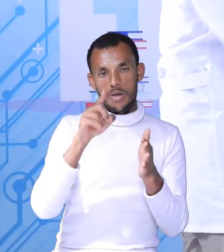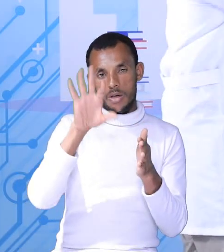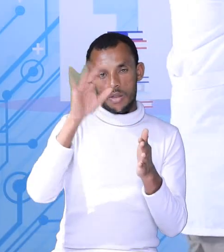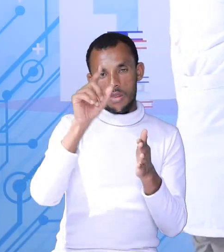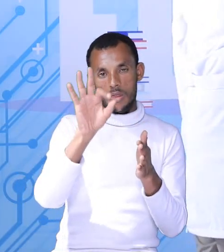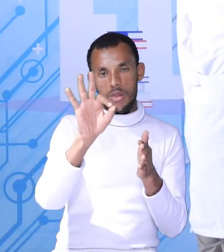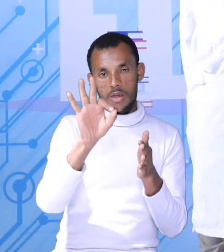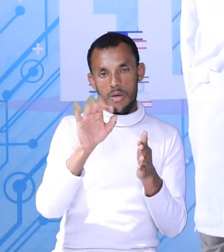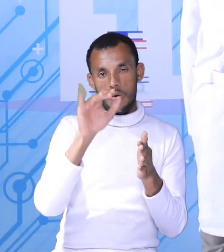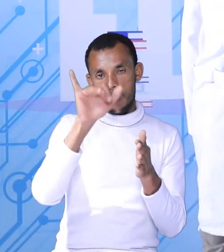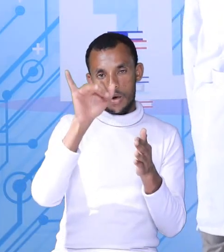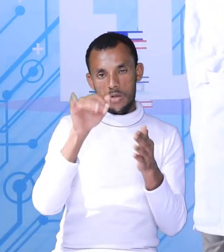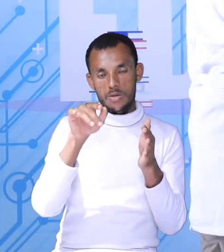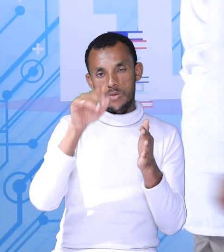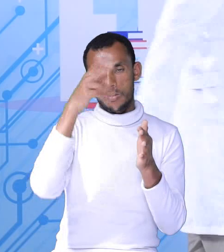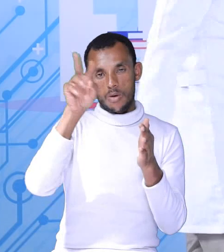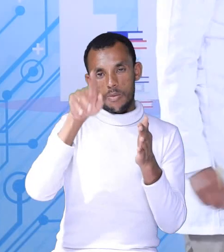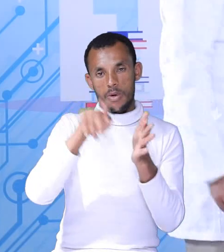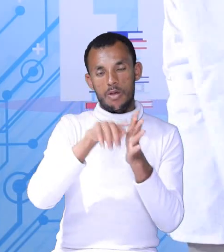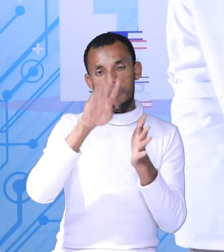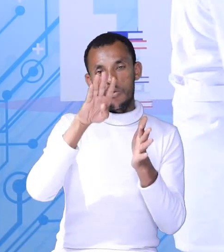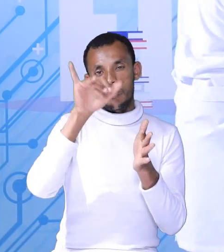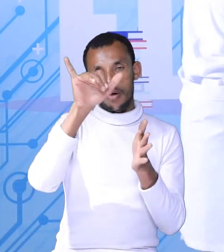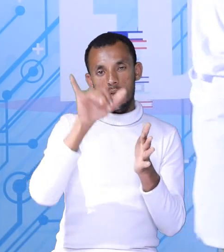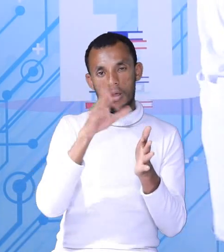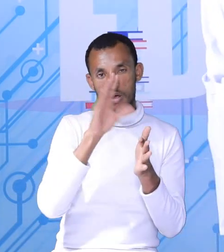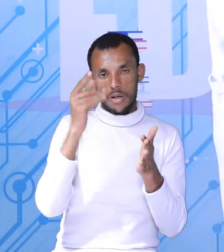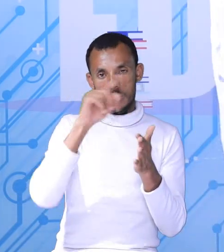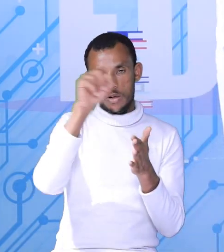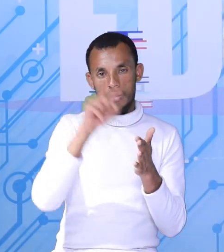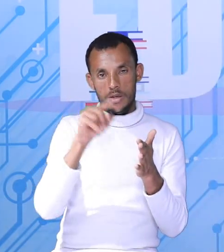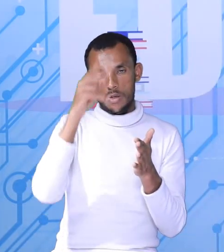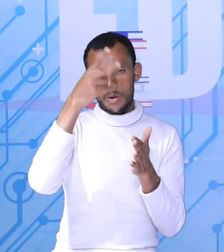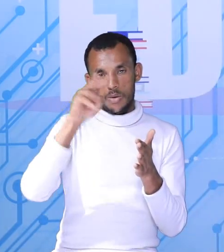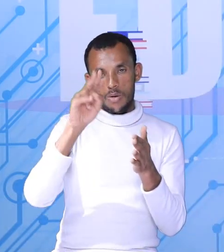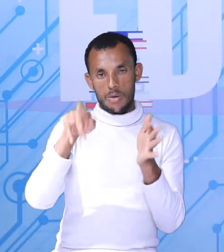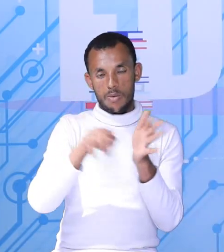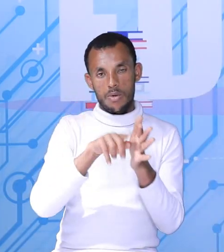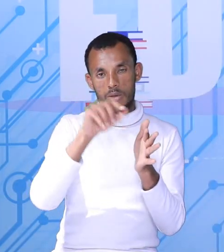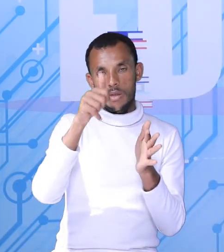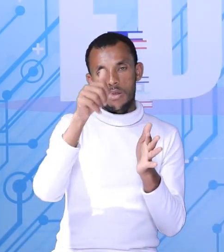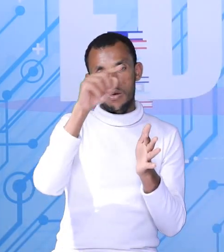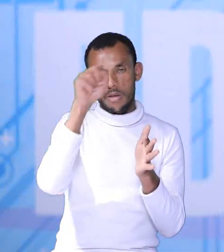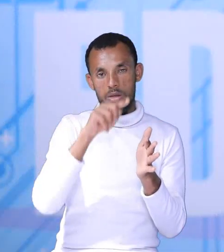here. Y squared minus 4y. We add 4 here. Z squared minus